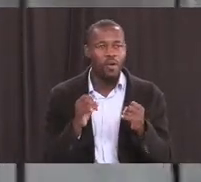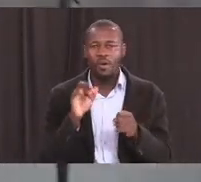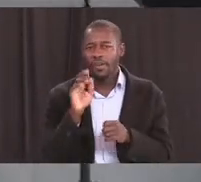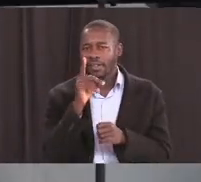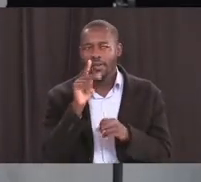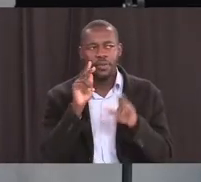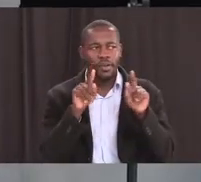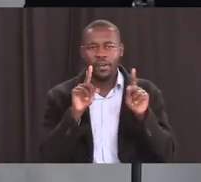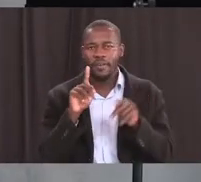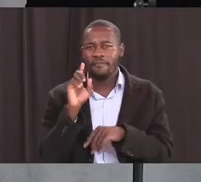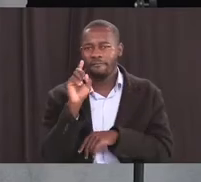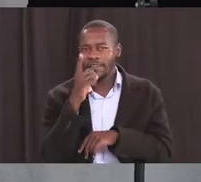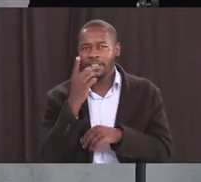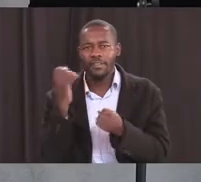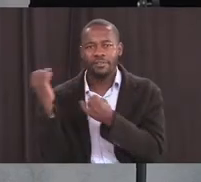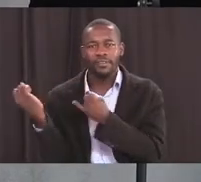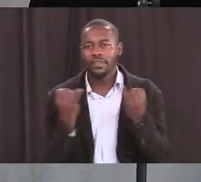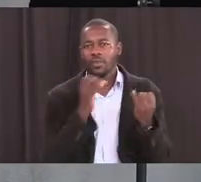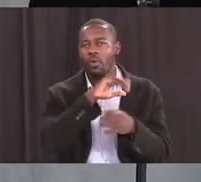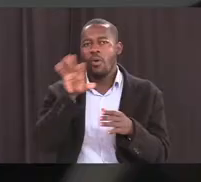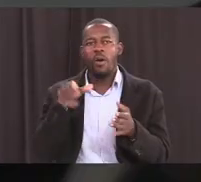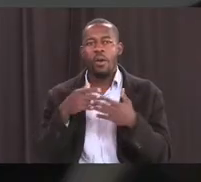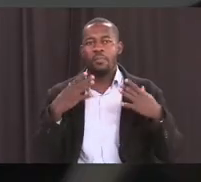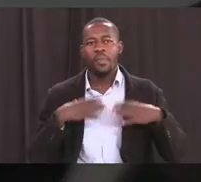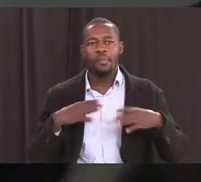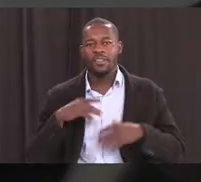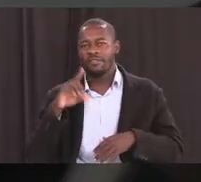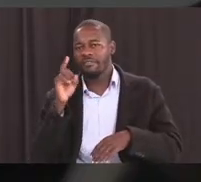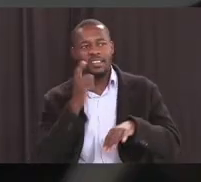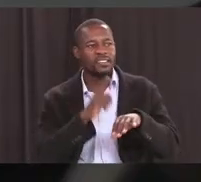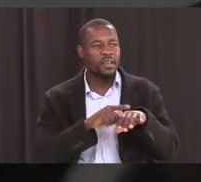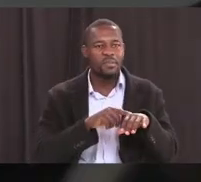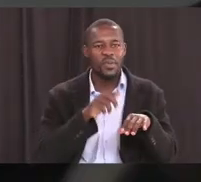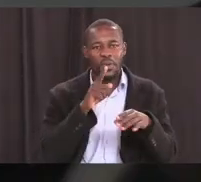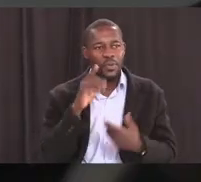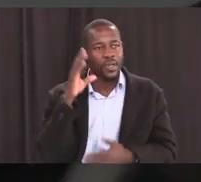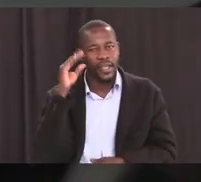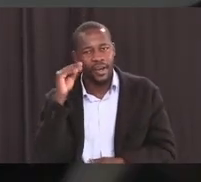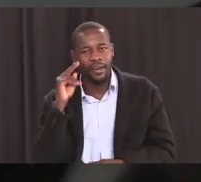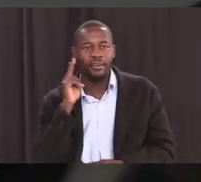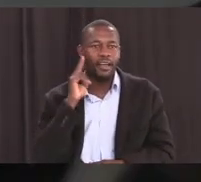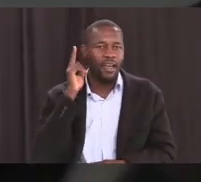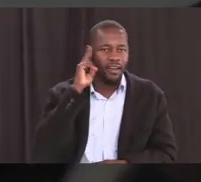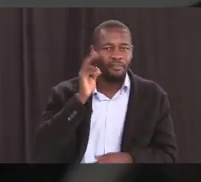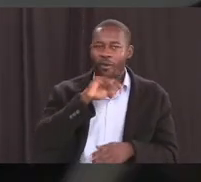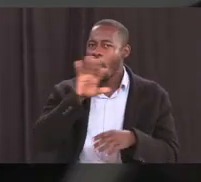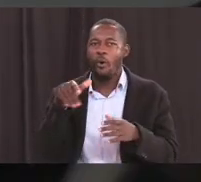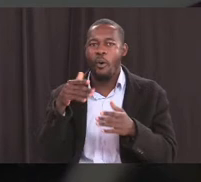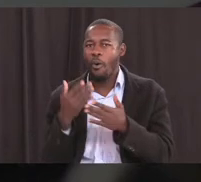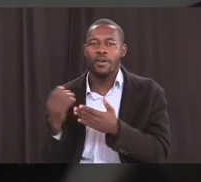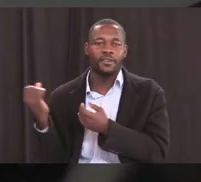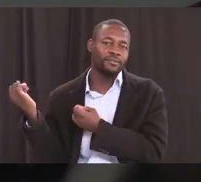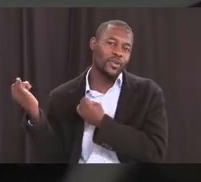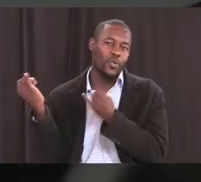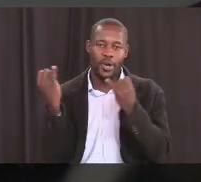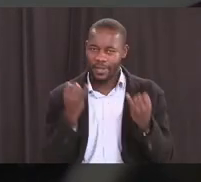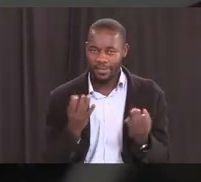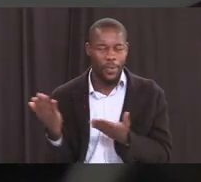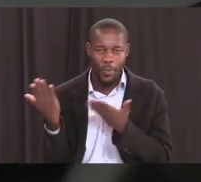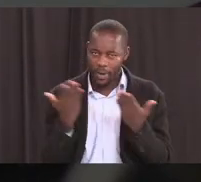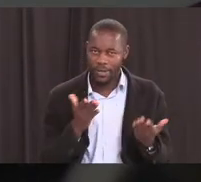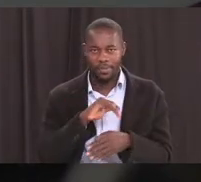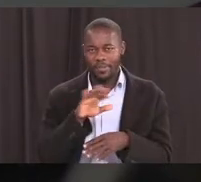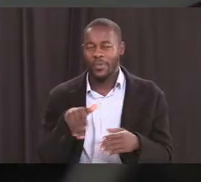who's joining us for the first time, whether here in person or you're online. Karibu tena, you're very welcome.